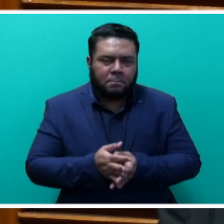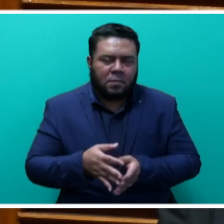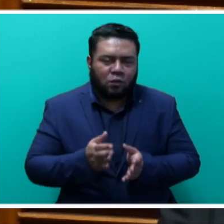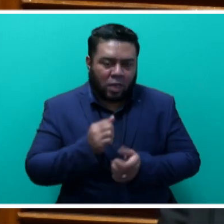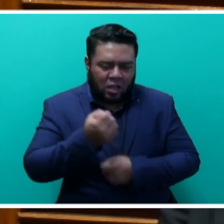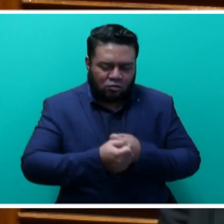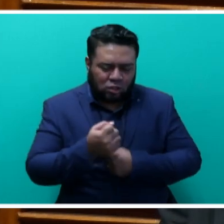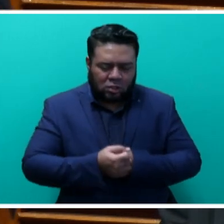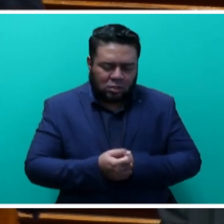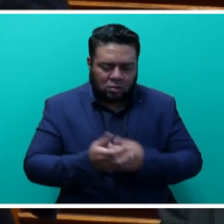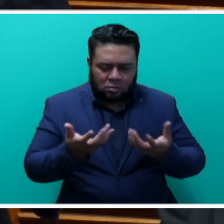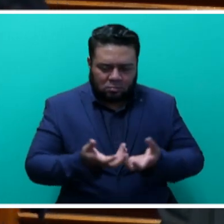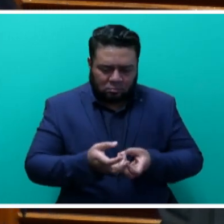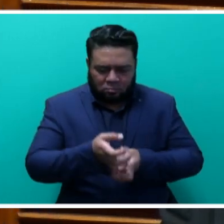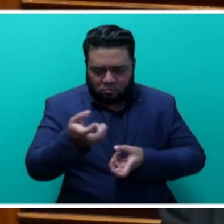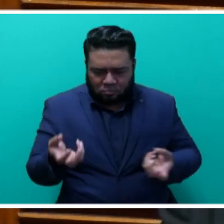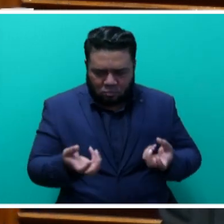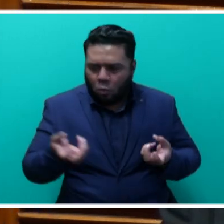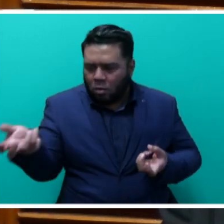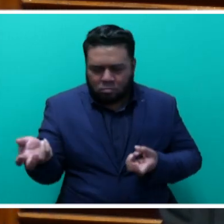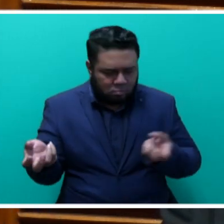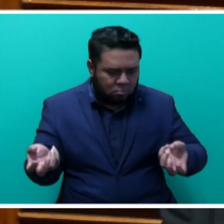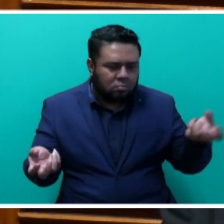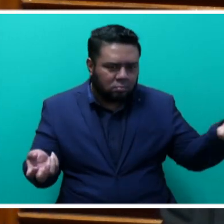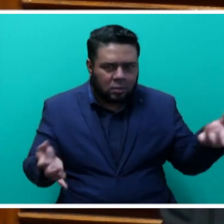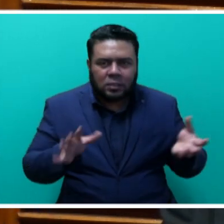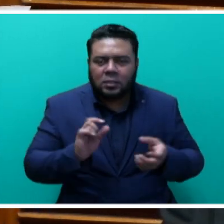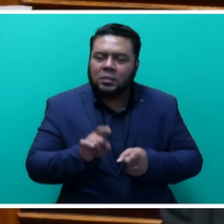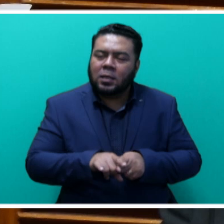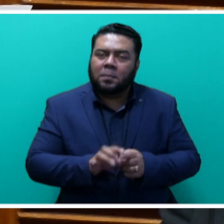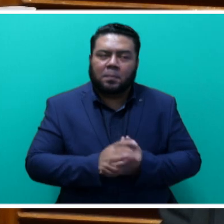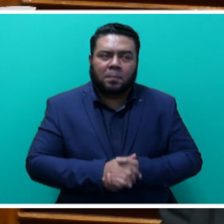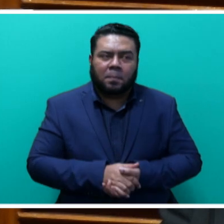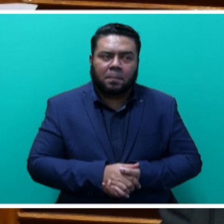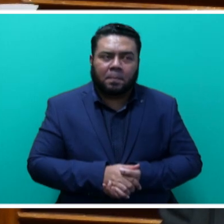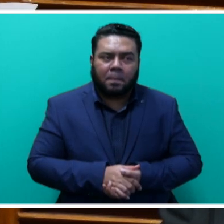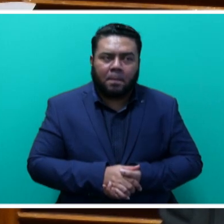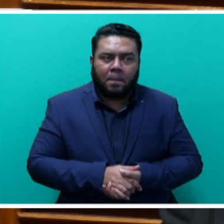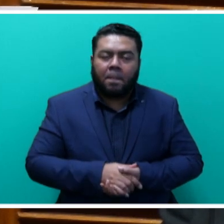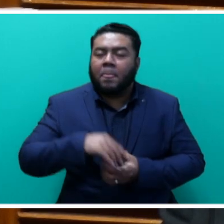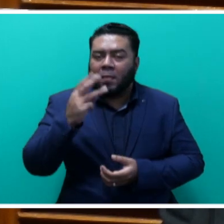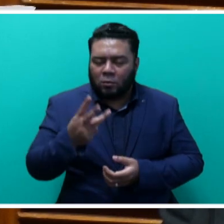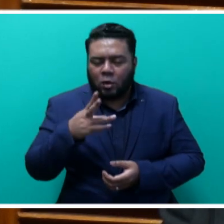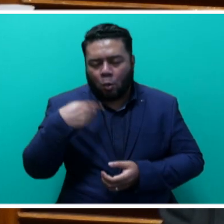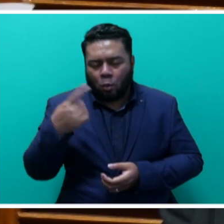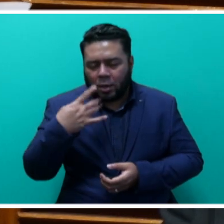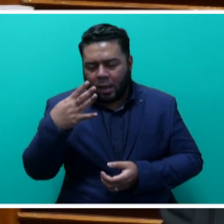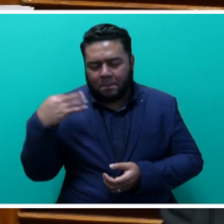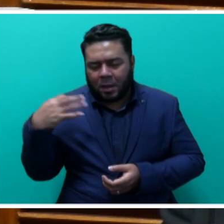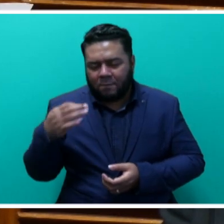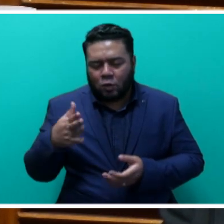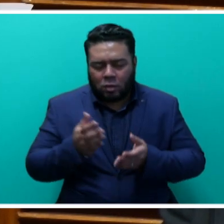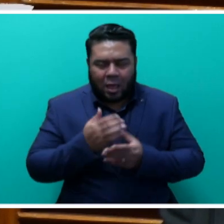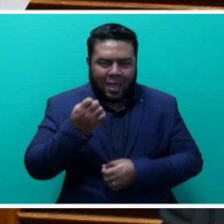sir. Eastern Division, 6 boat and engines. 3 only applied for